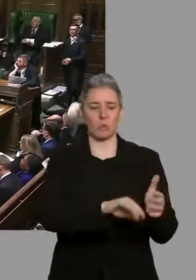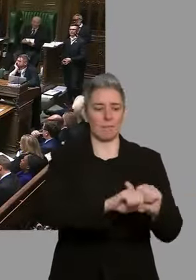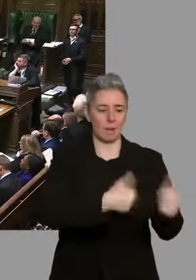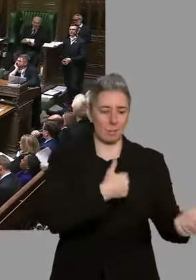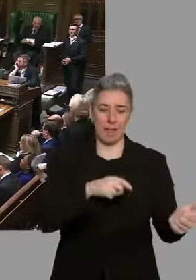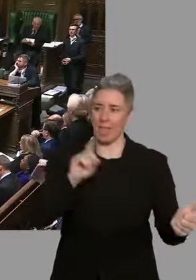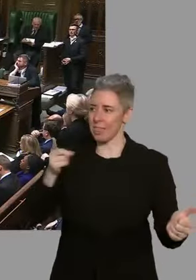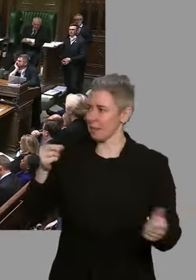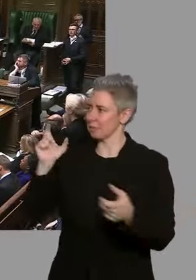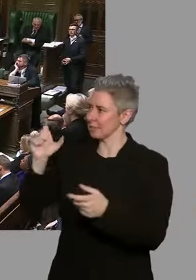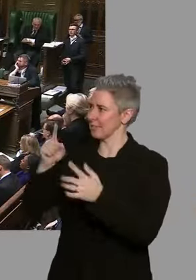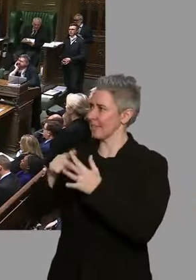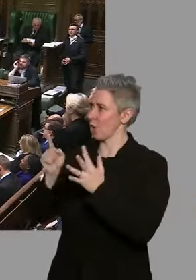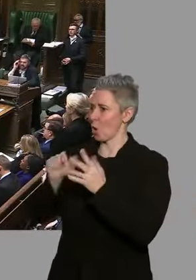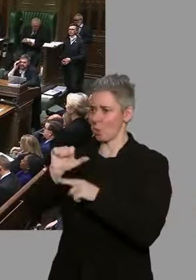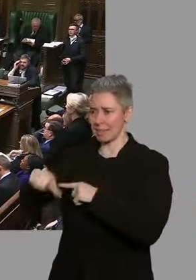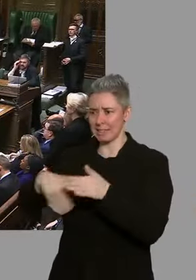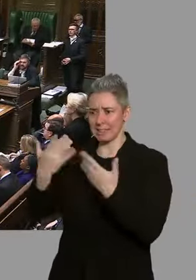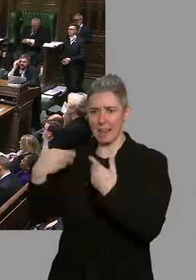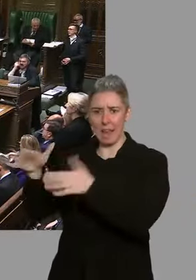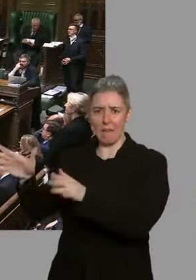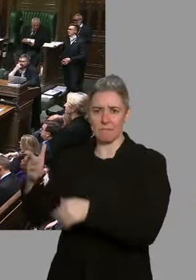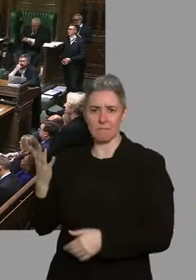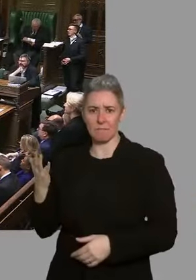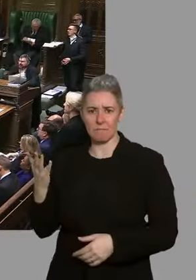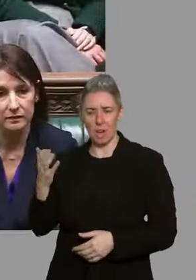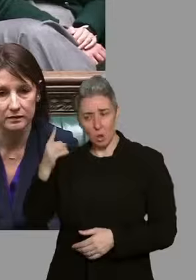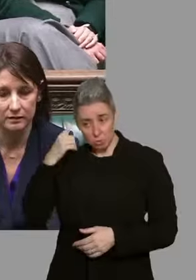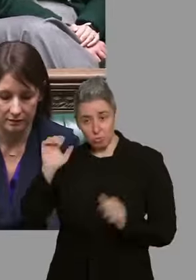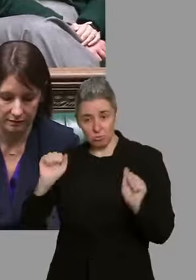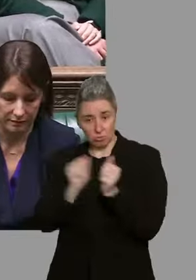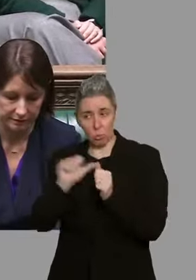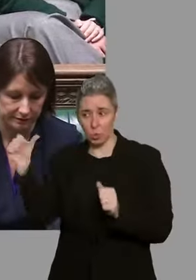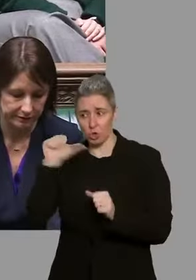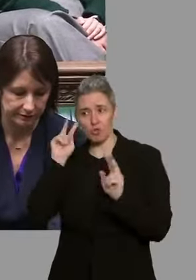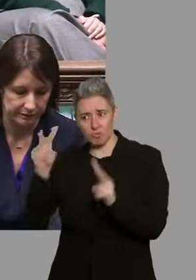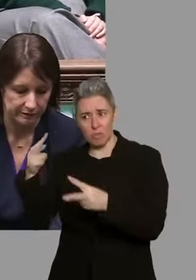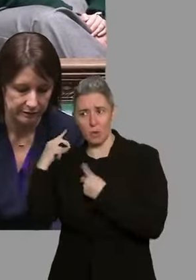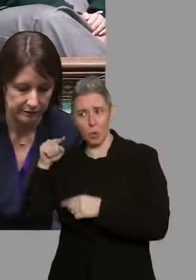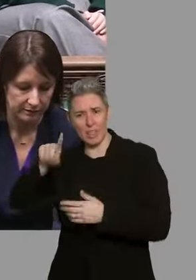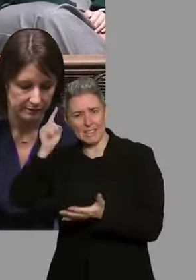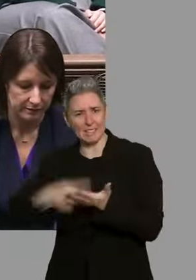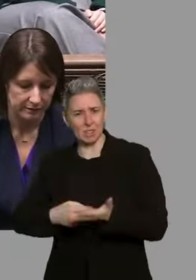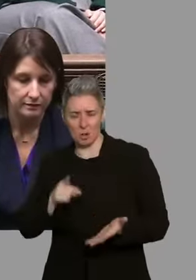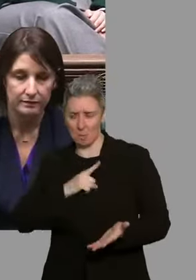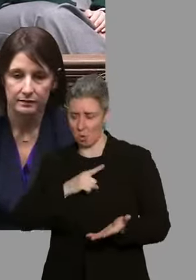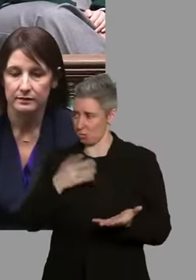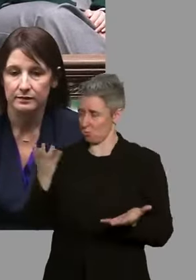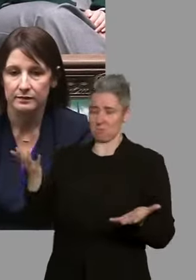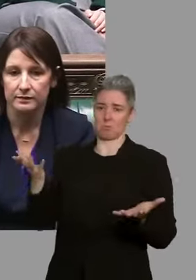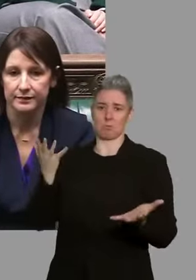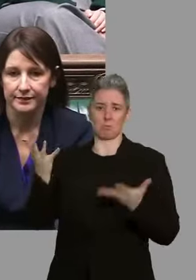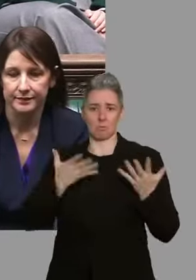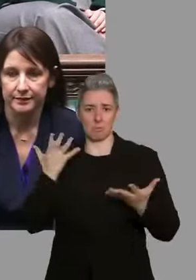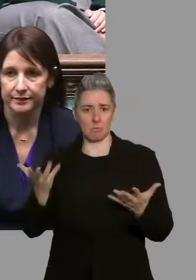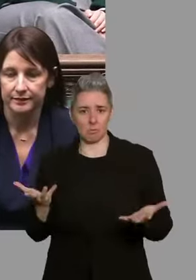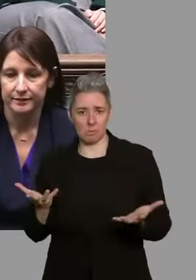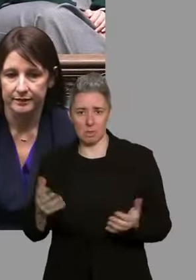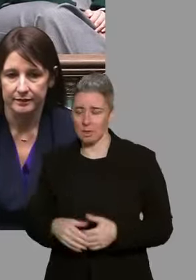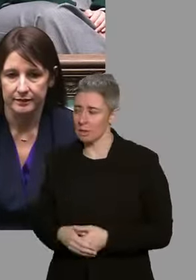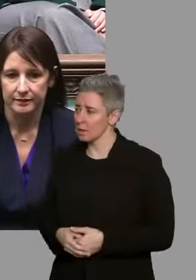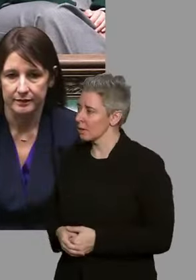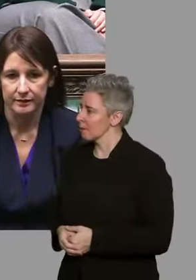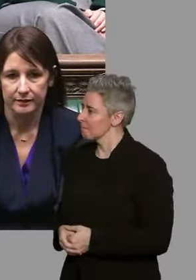Prime Minister. I thank you for raising it, which is it's obviously an issue of grave concern to her constituents, and the government is